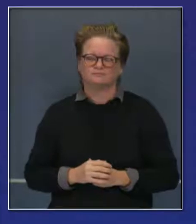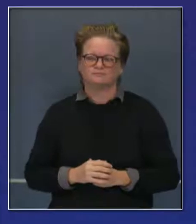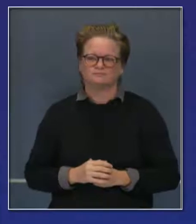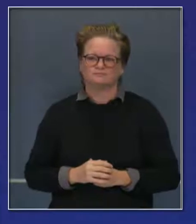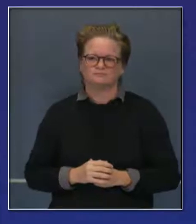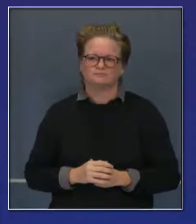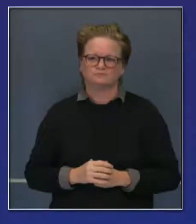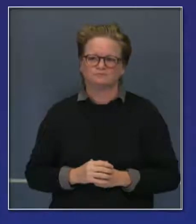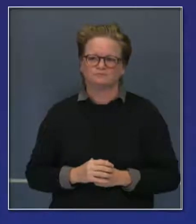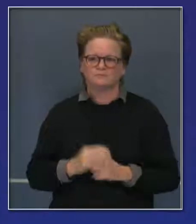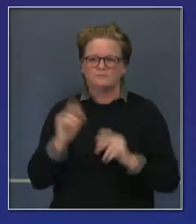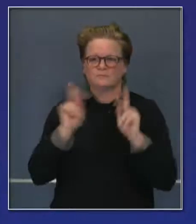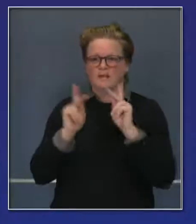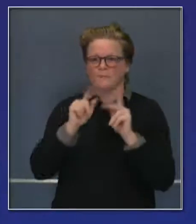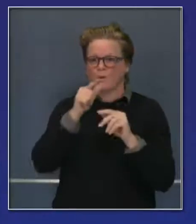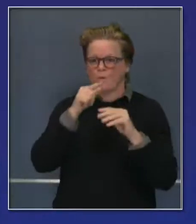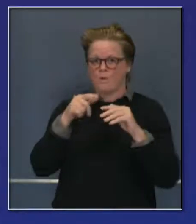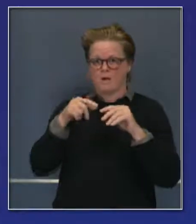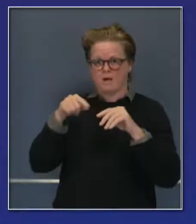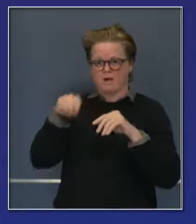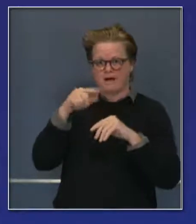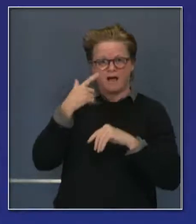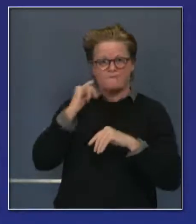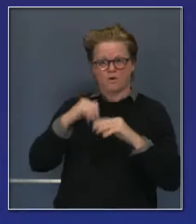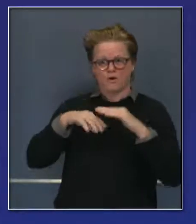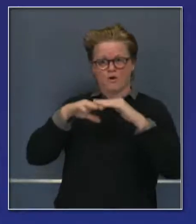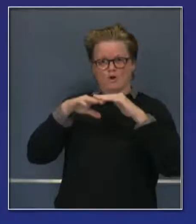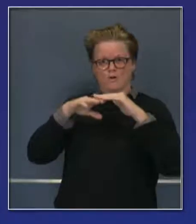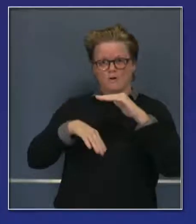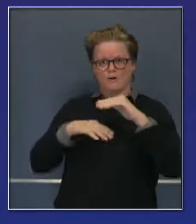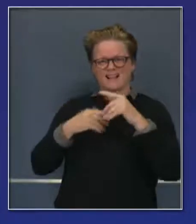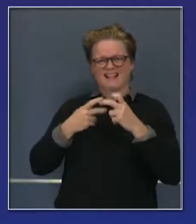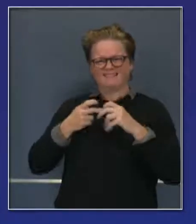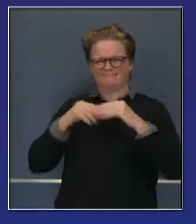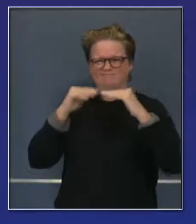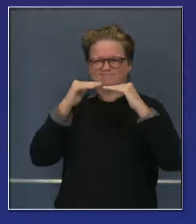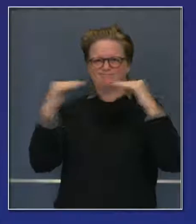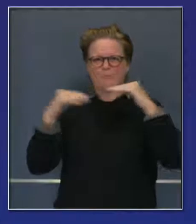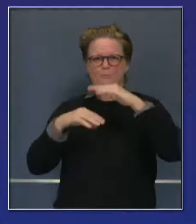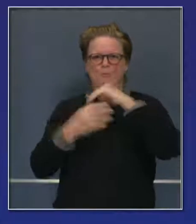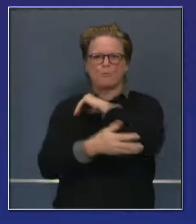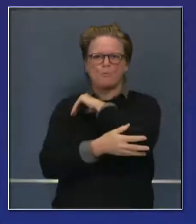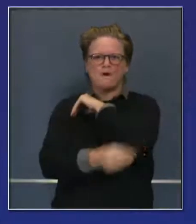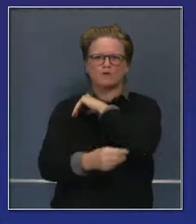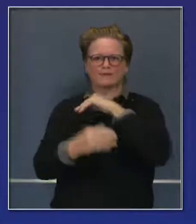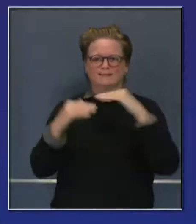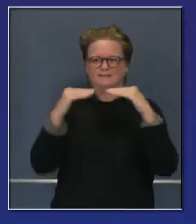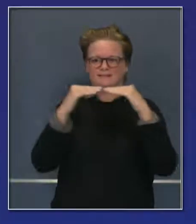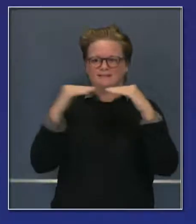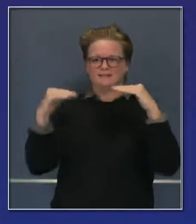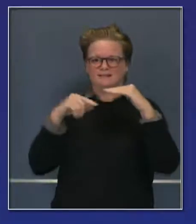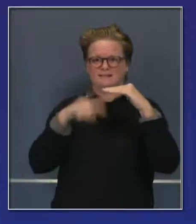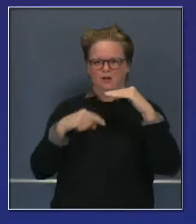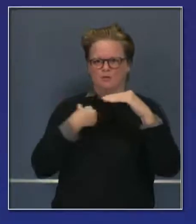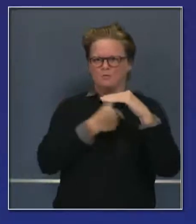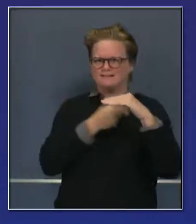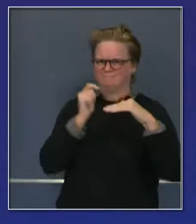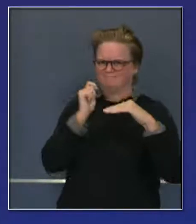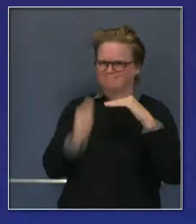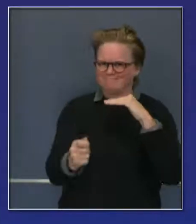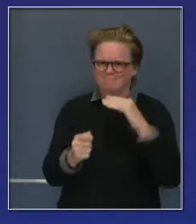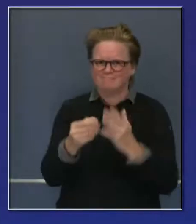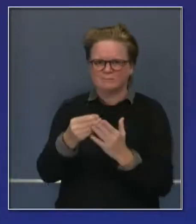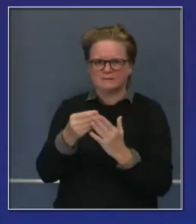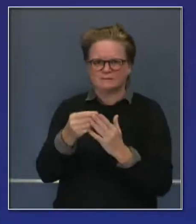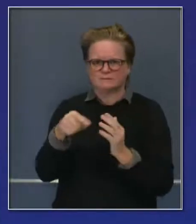400% of federal poverty at about $21 a month. We're proud of that. And all of this, again, can be impacted